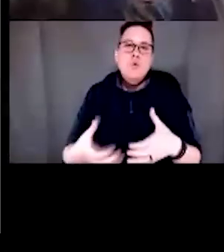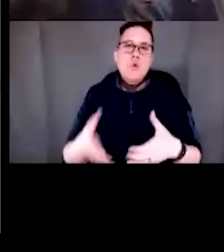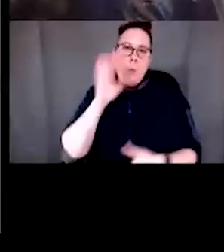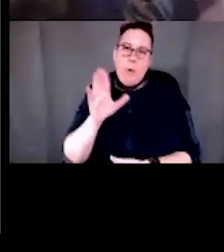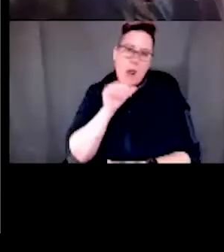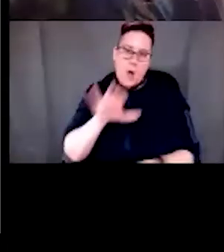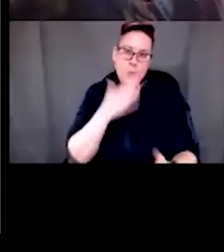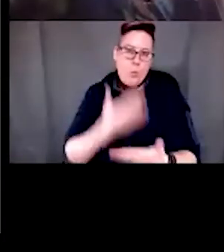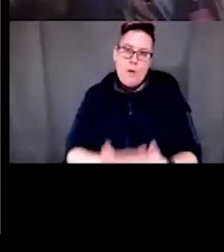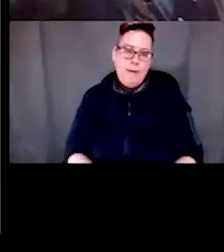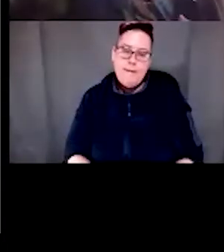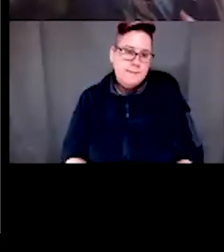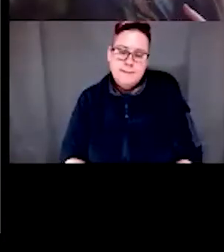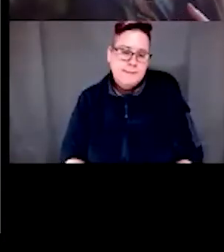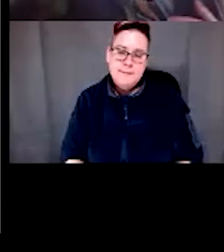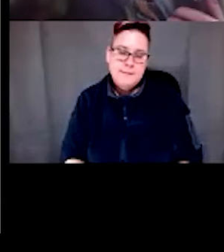poorly.